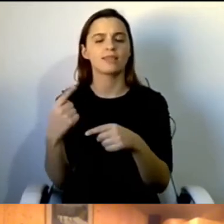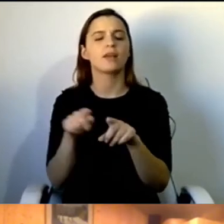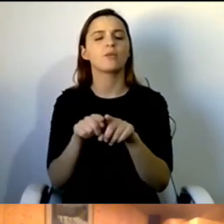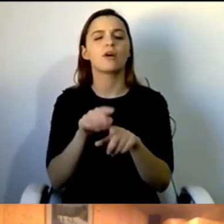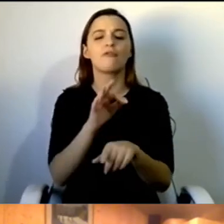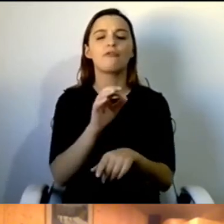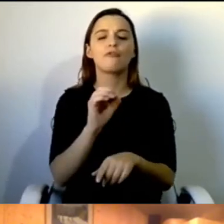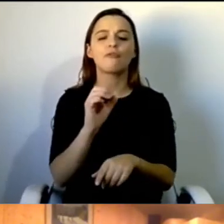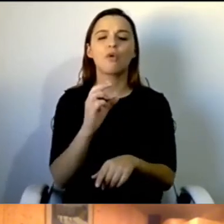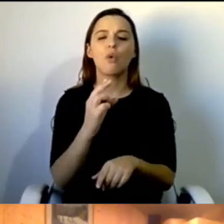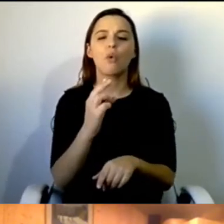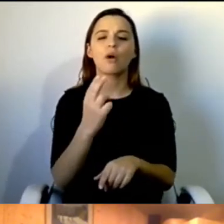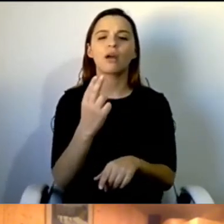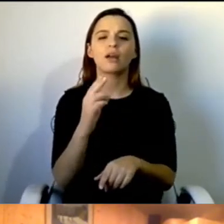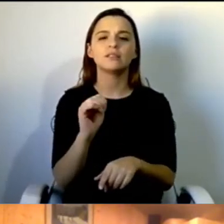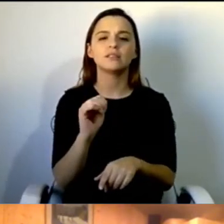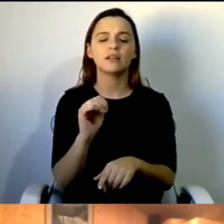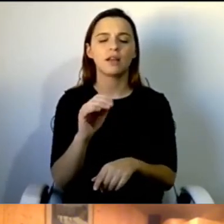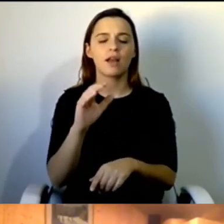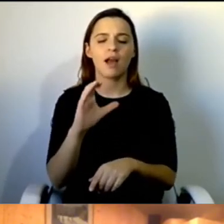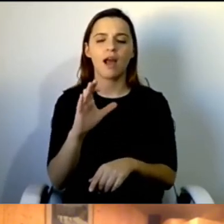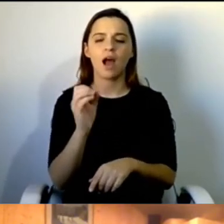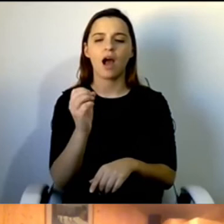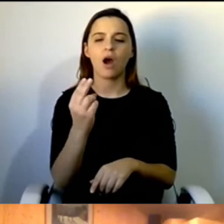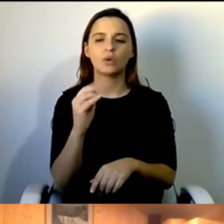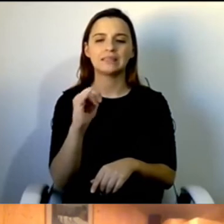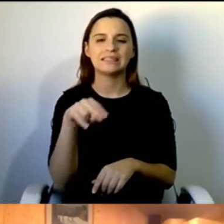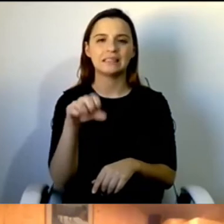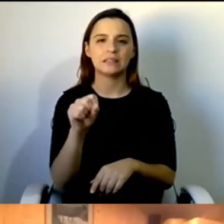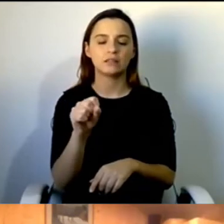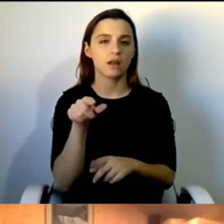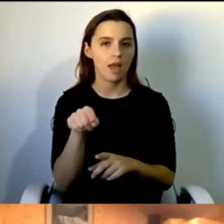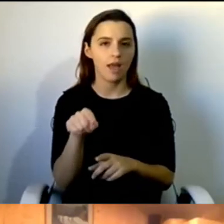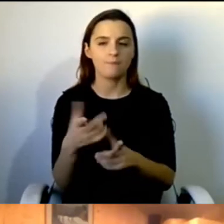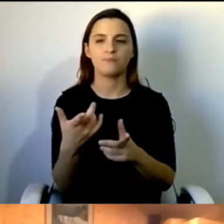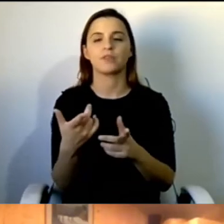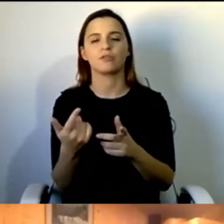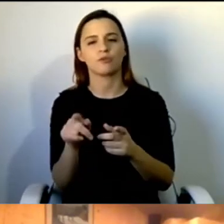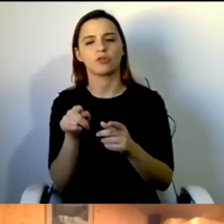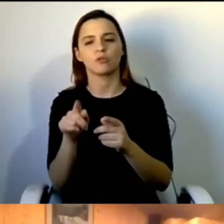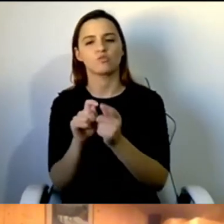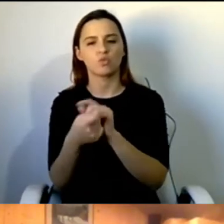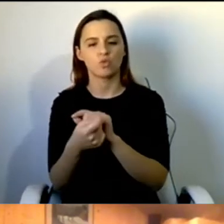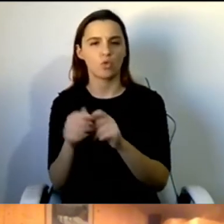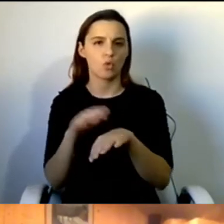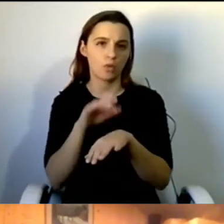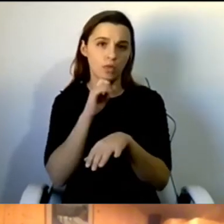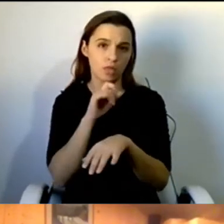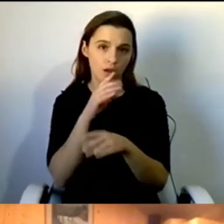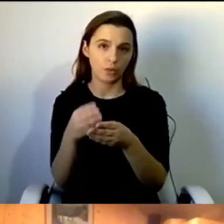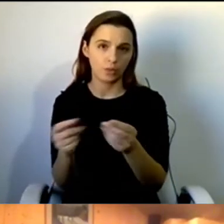a kind of name that has spread, which meant that there were a number of